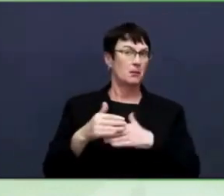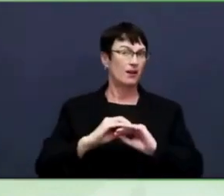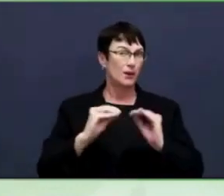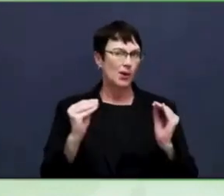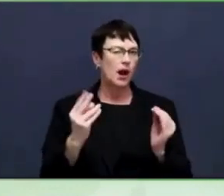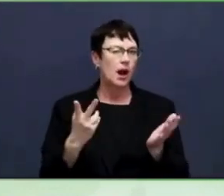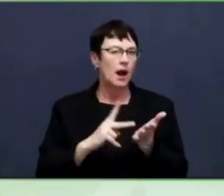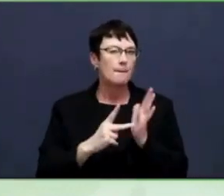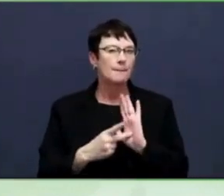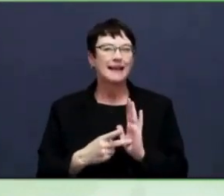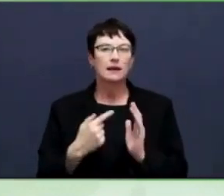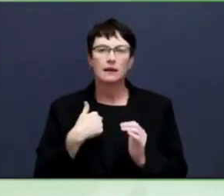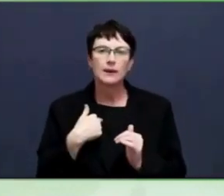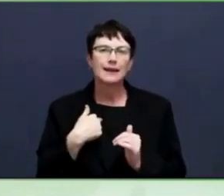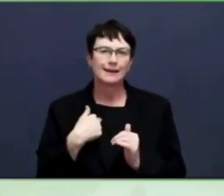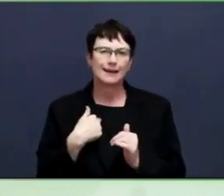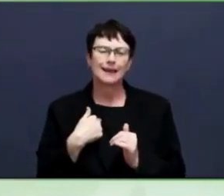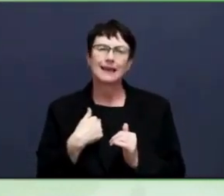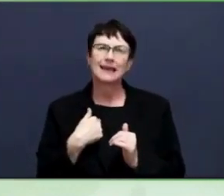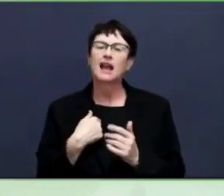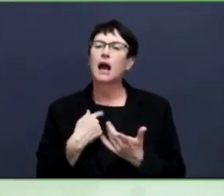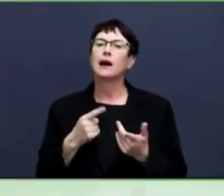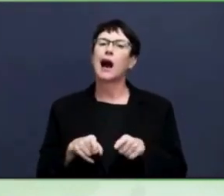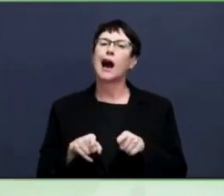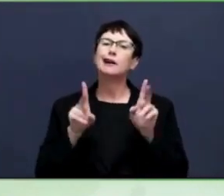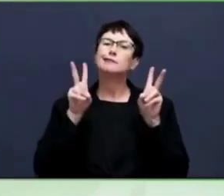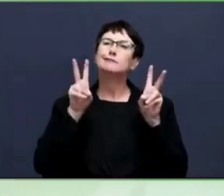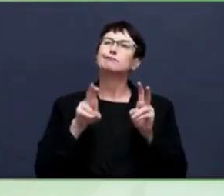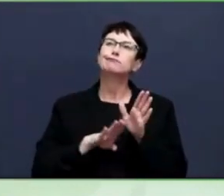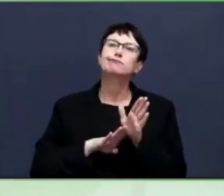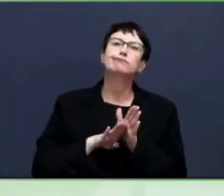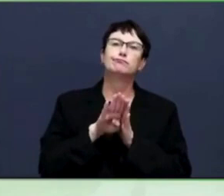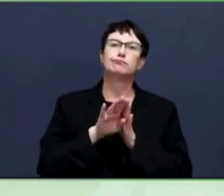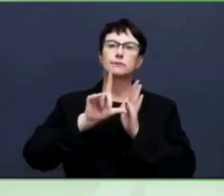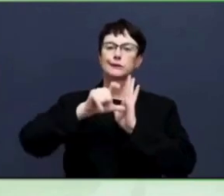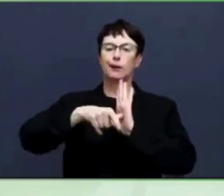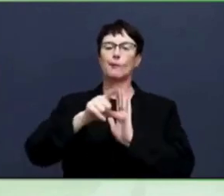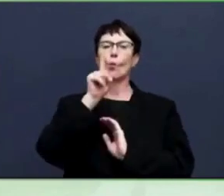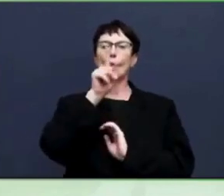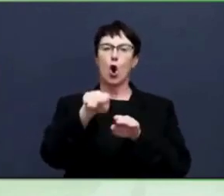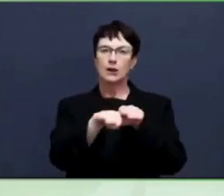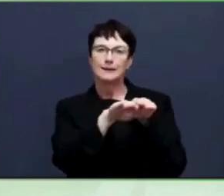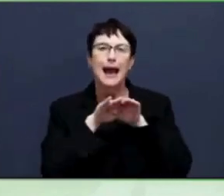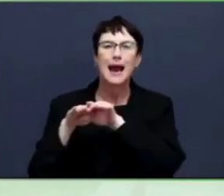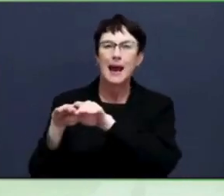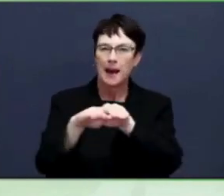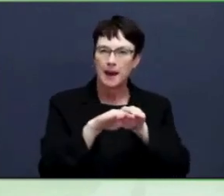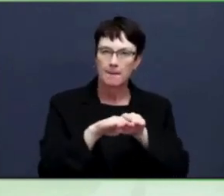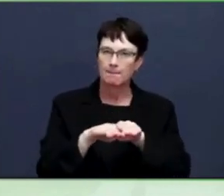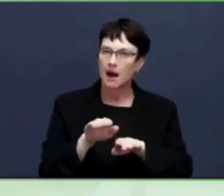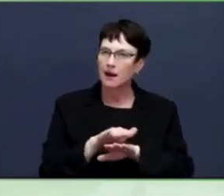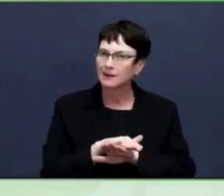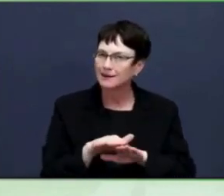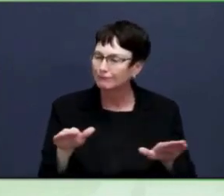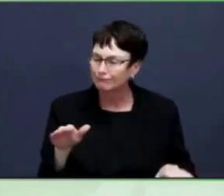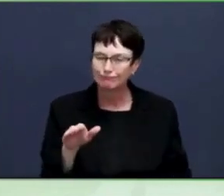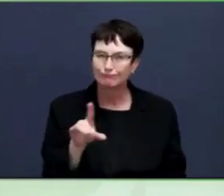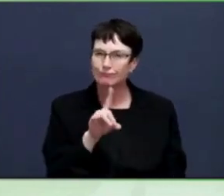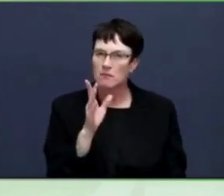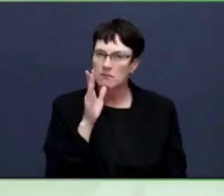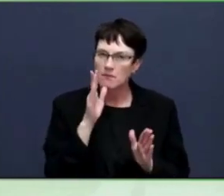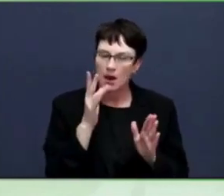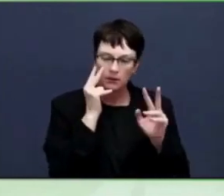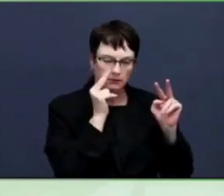issues. But what we're coming up against is that, yes, there's always data bias when it comes to technology that's looking